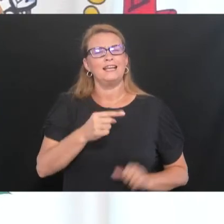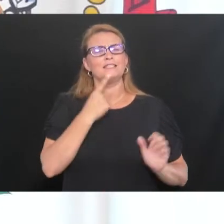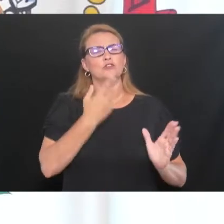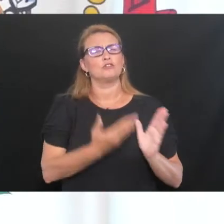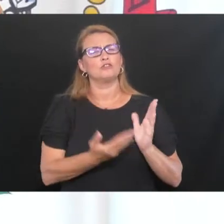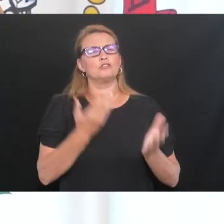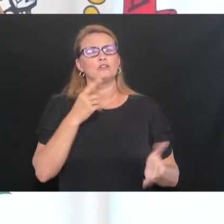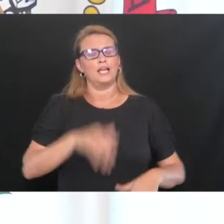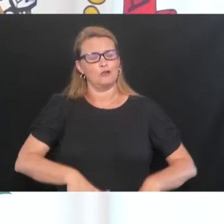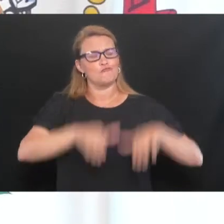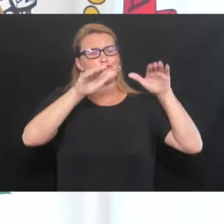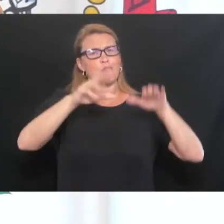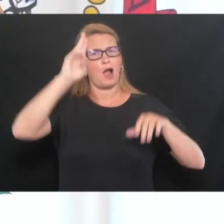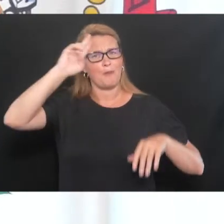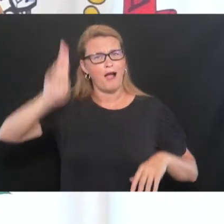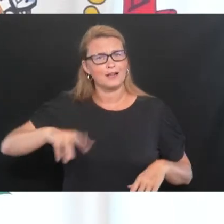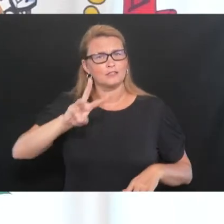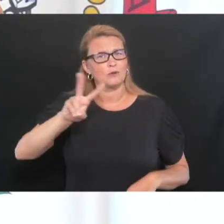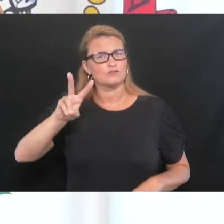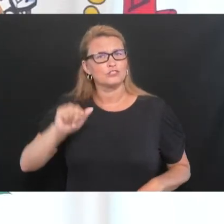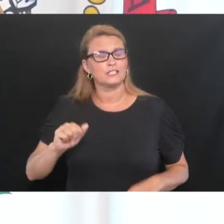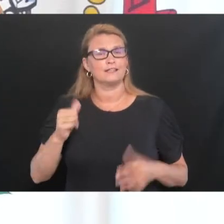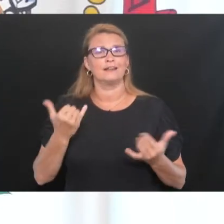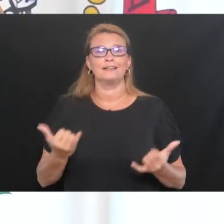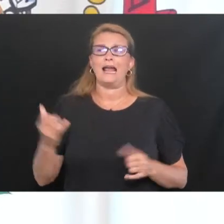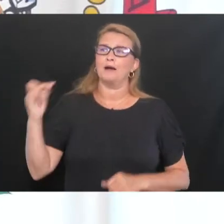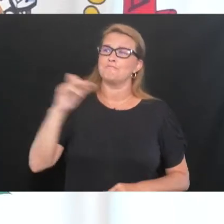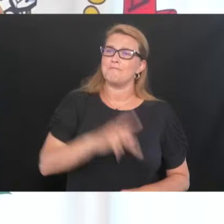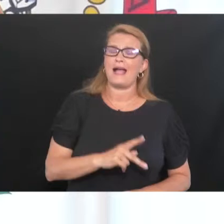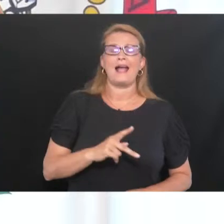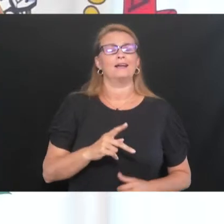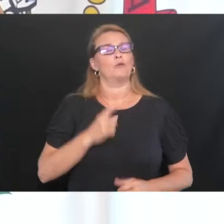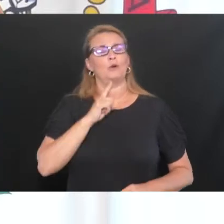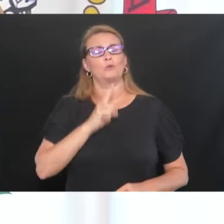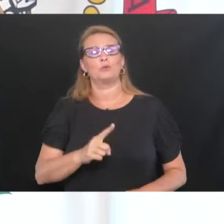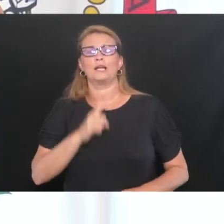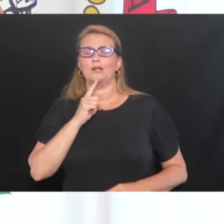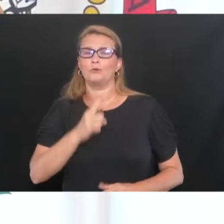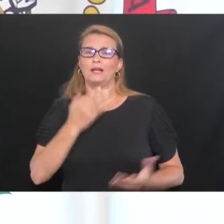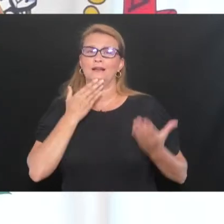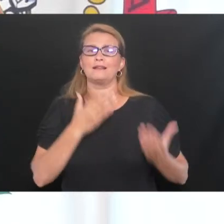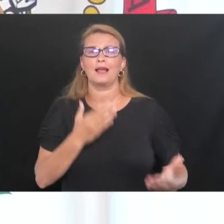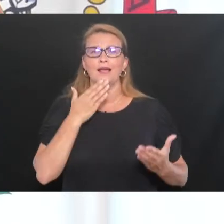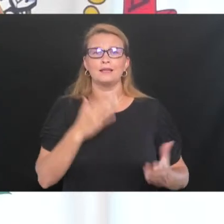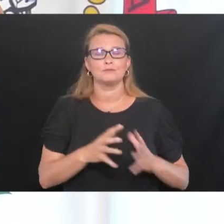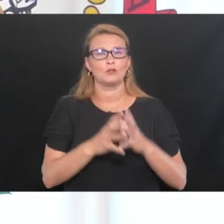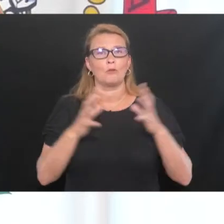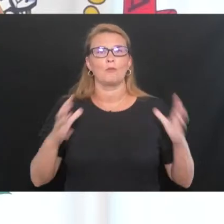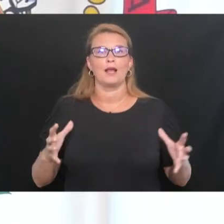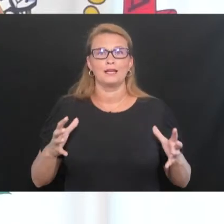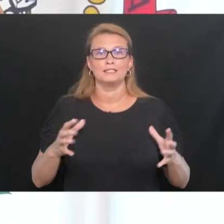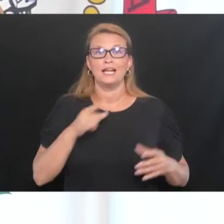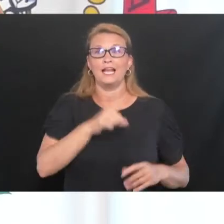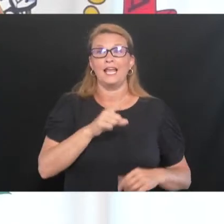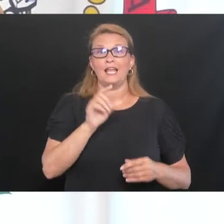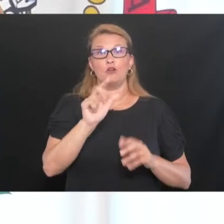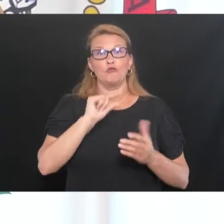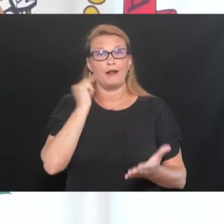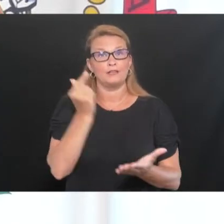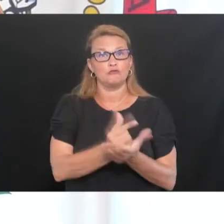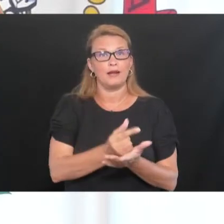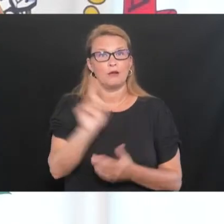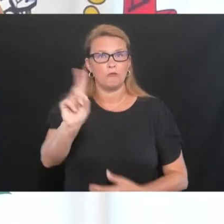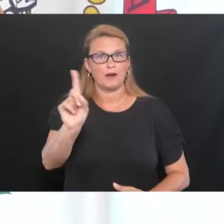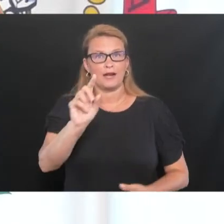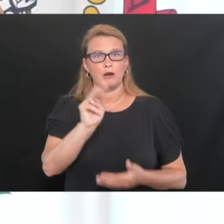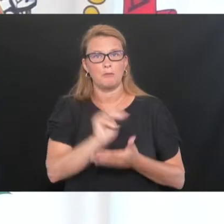in Huntington and now coming back home to West Virginia. We just love it in every way. You know, he is an alum of Marshall University, and I